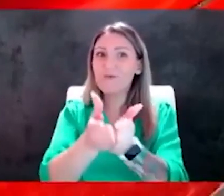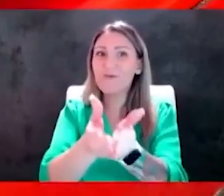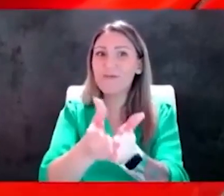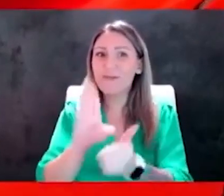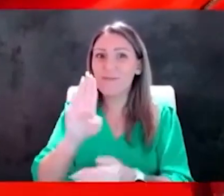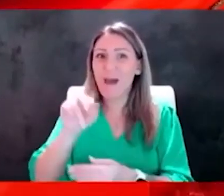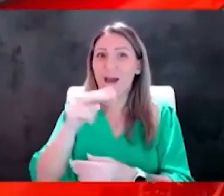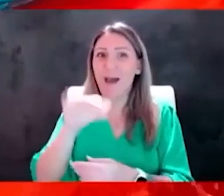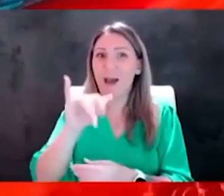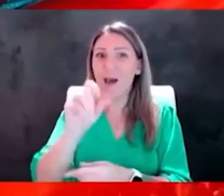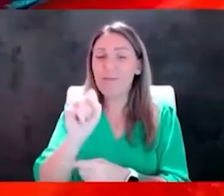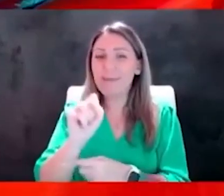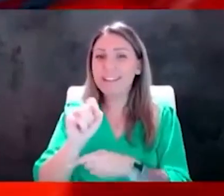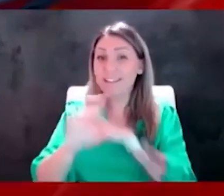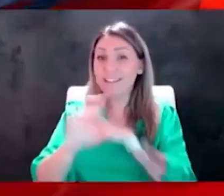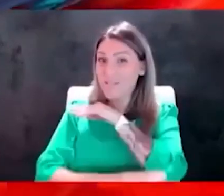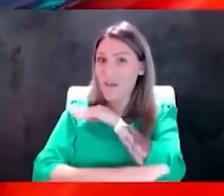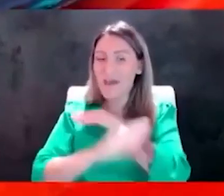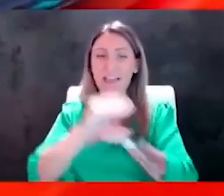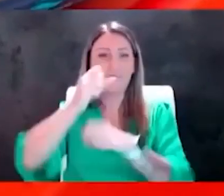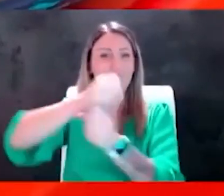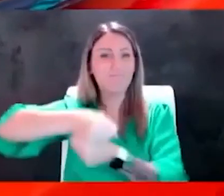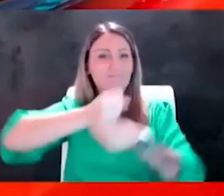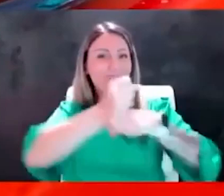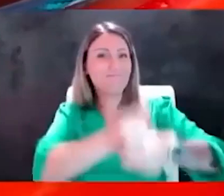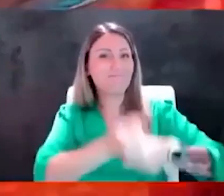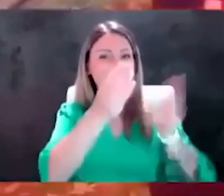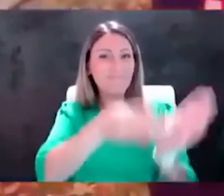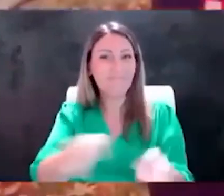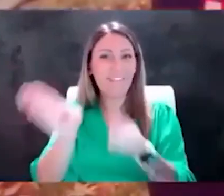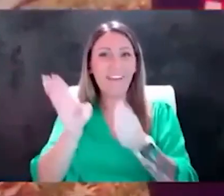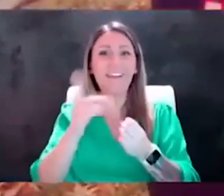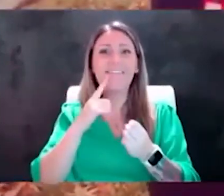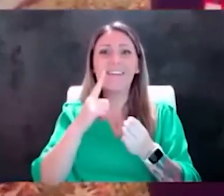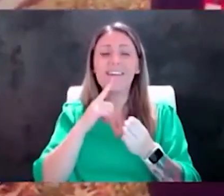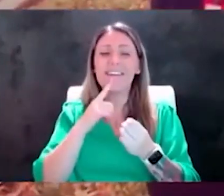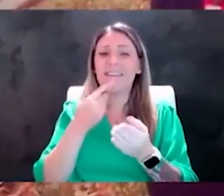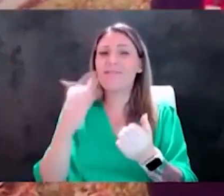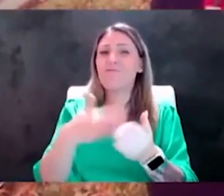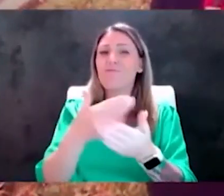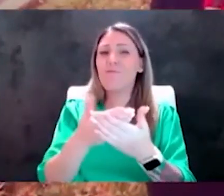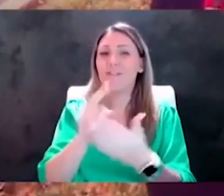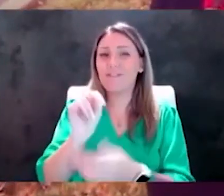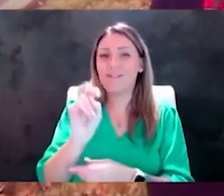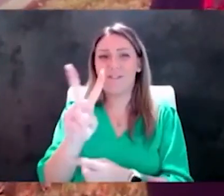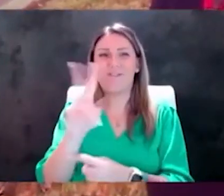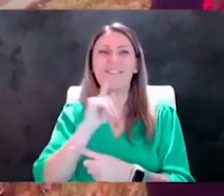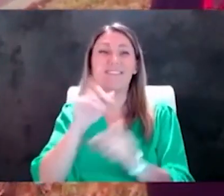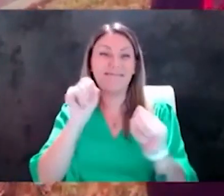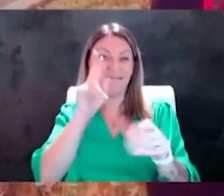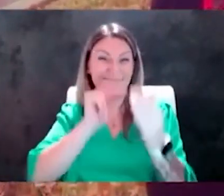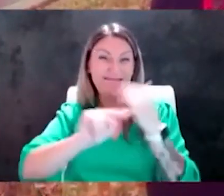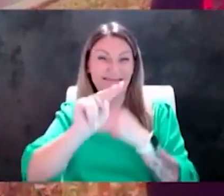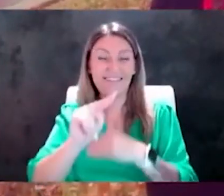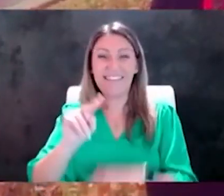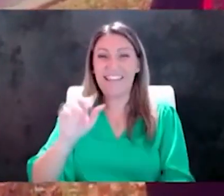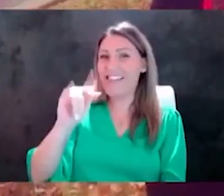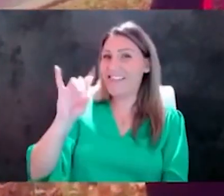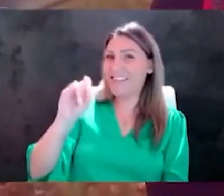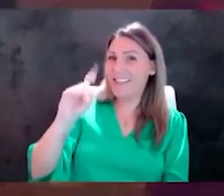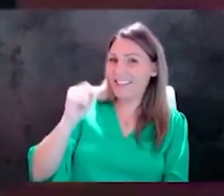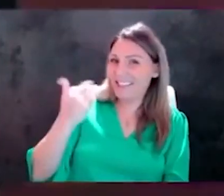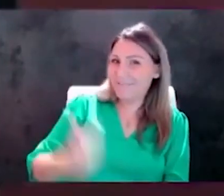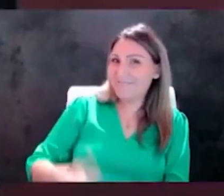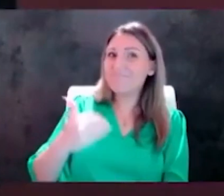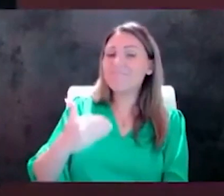has a kayaking excursion planned for when she's there in November. Now that's something to look forward to. I'm Alexis Del Cid. Back to